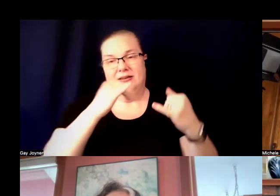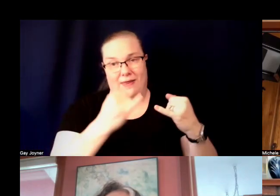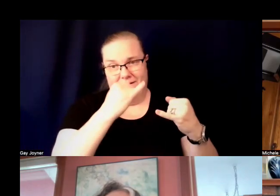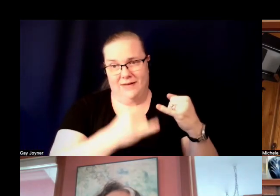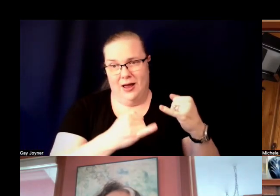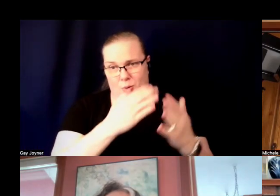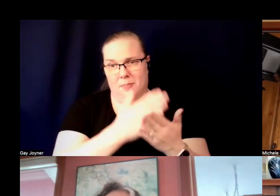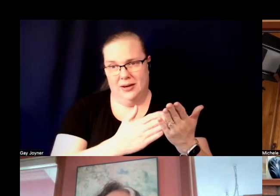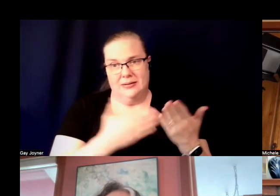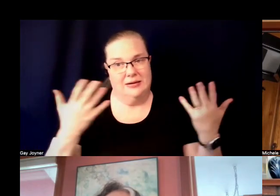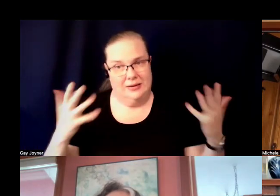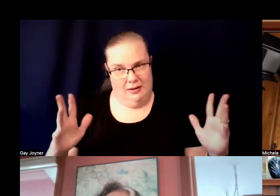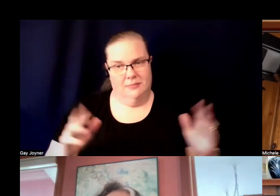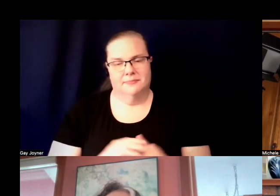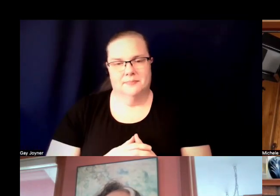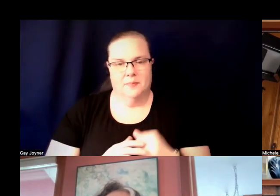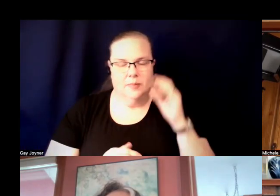done.